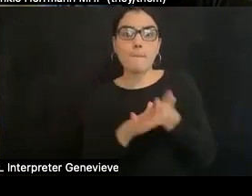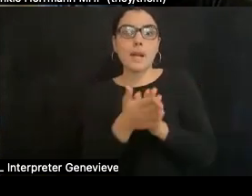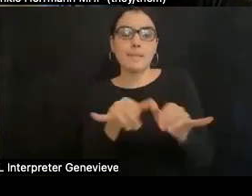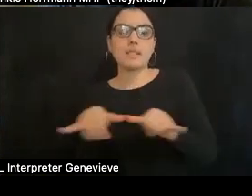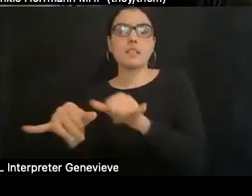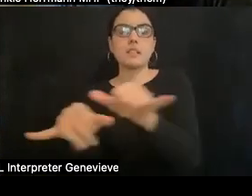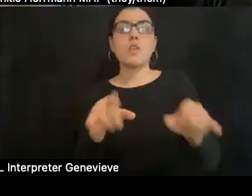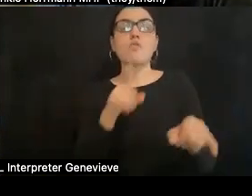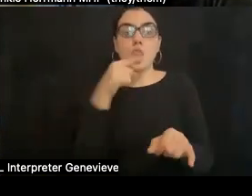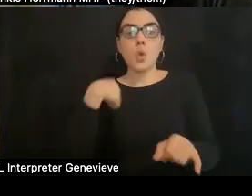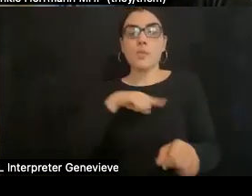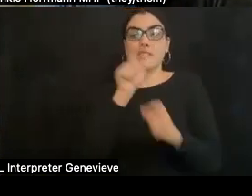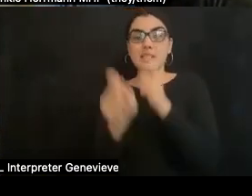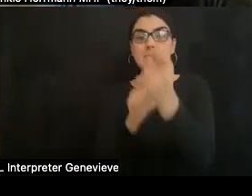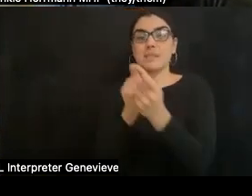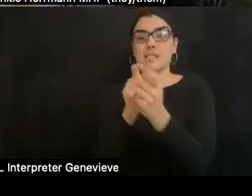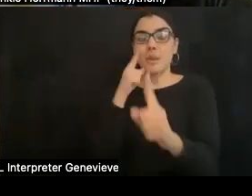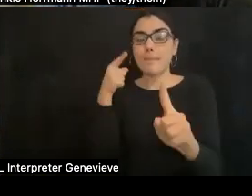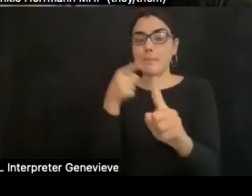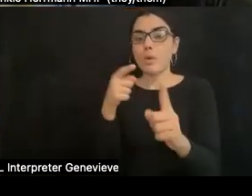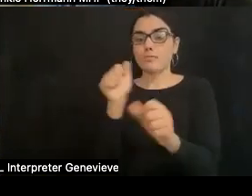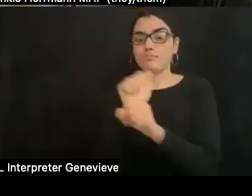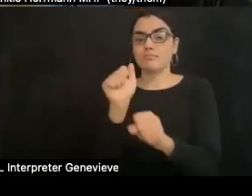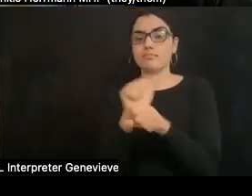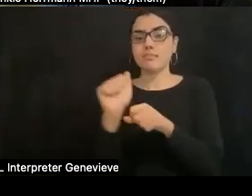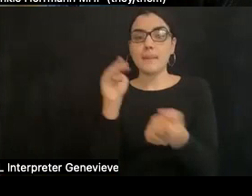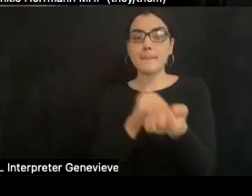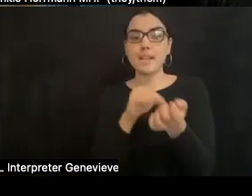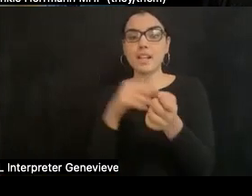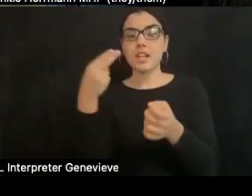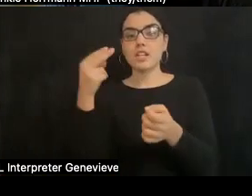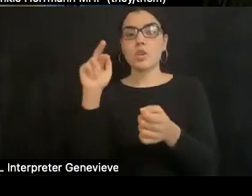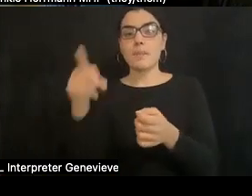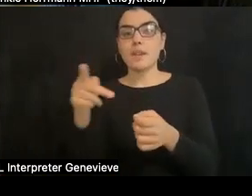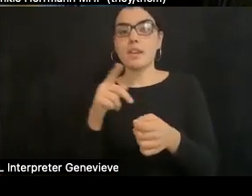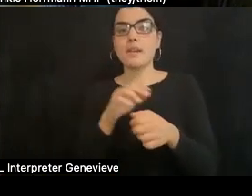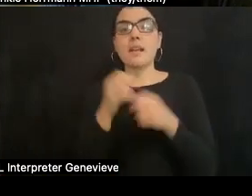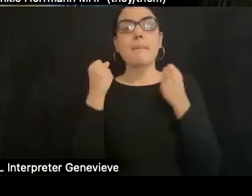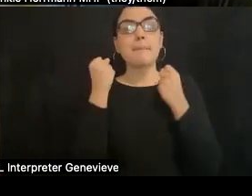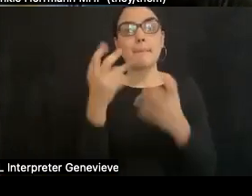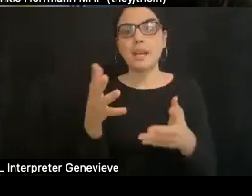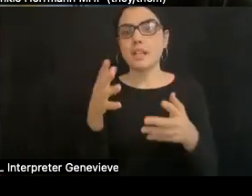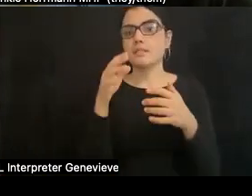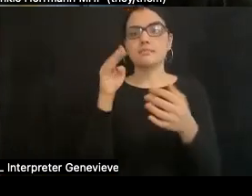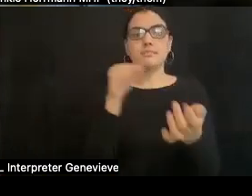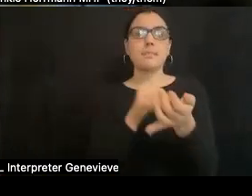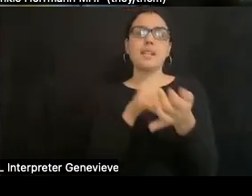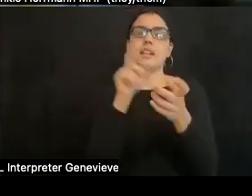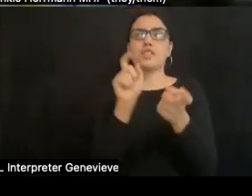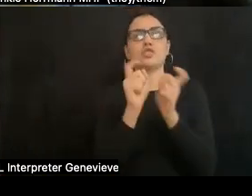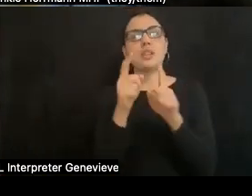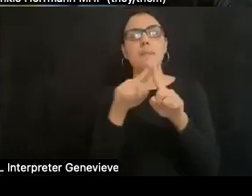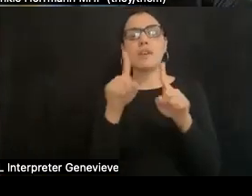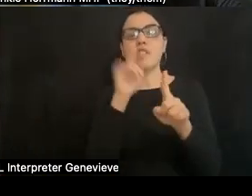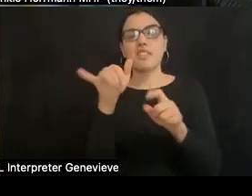on Medicaid HARPs and HIV special need plans. There's a lot of things in Medicaid that need change, but that's really the area we focus